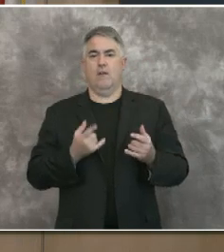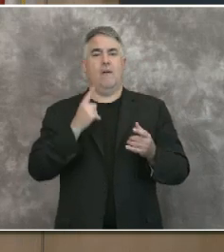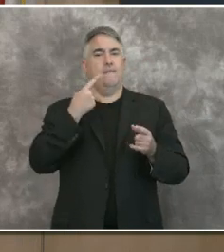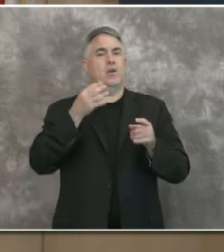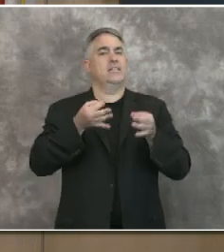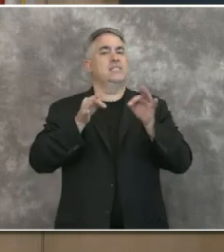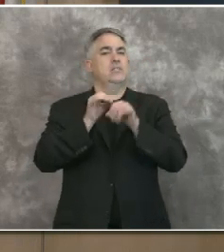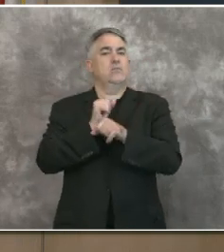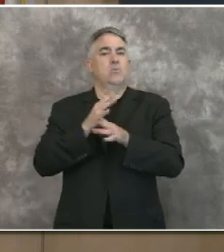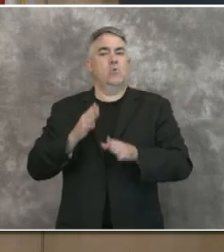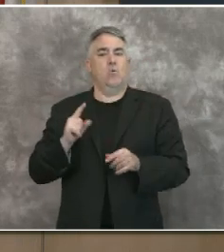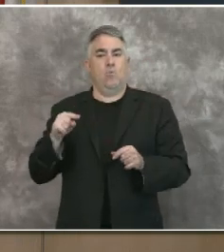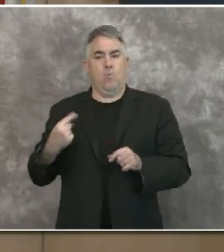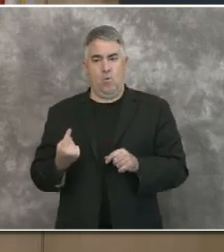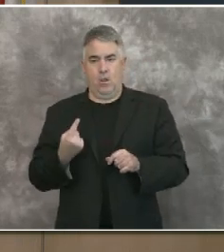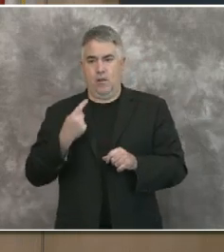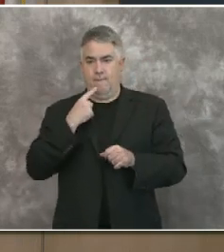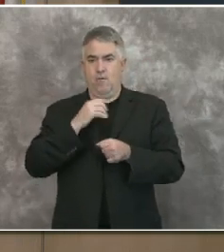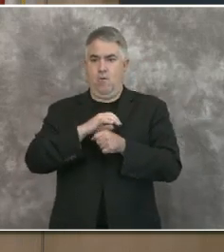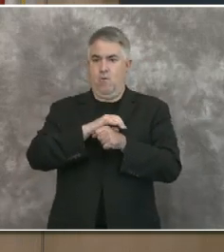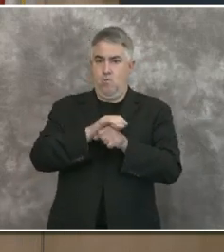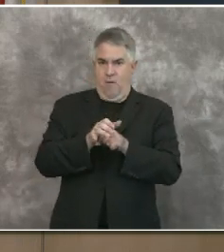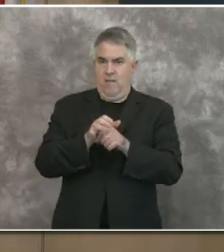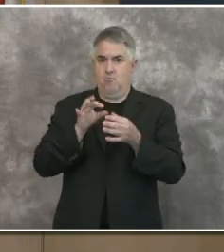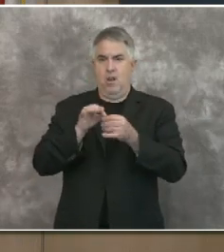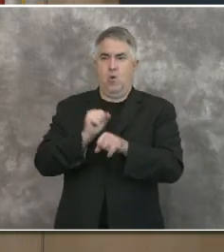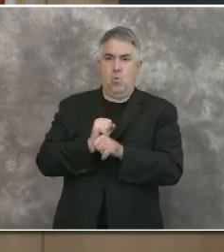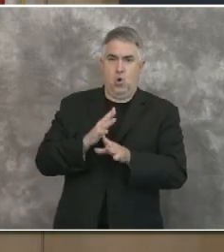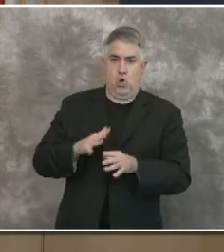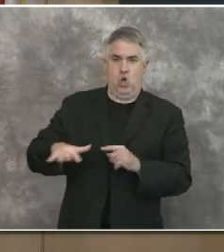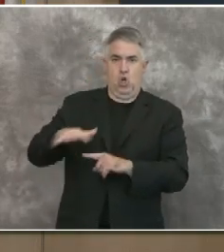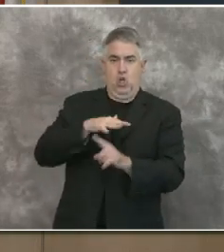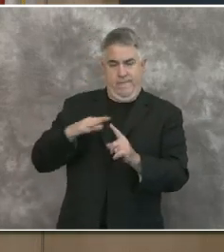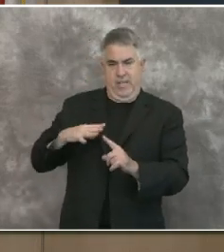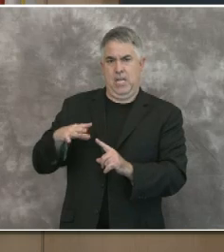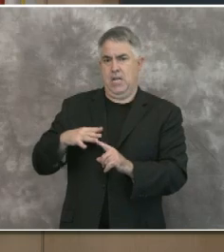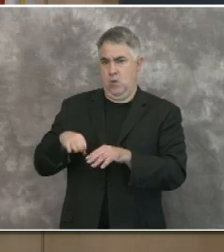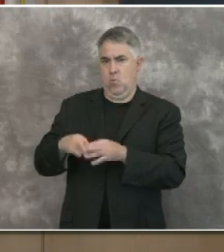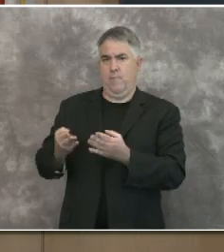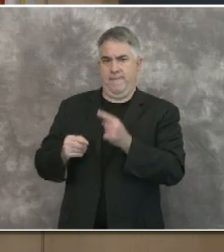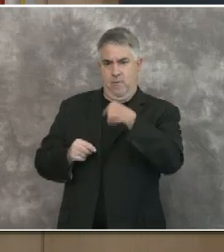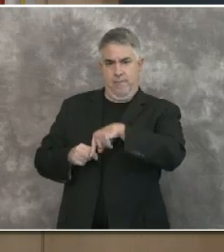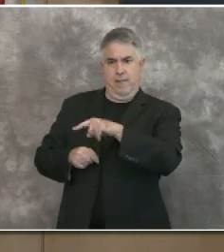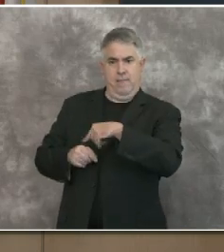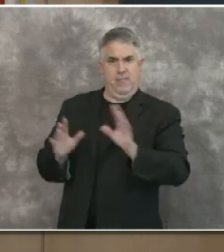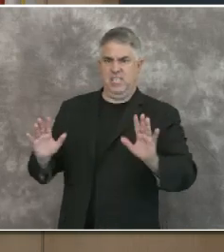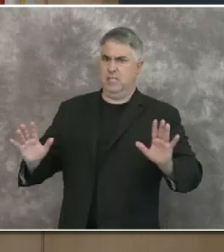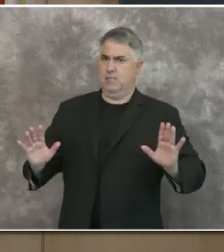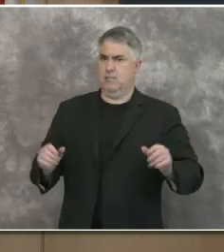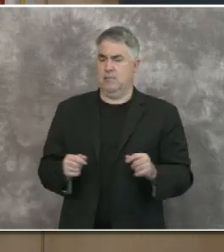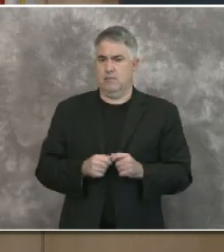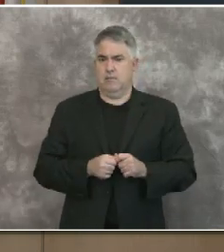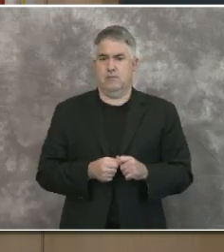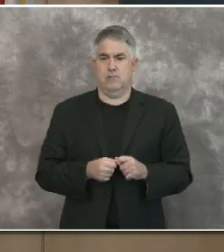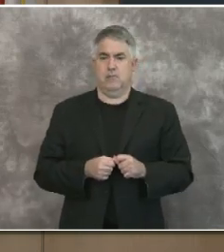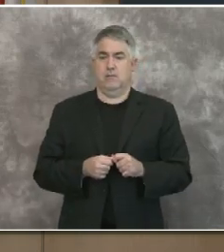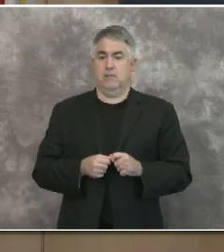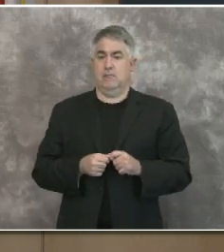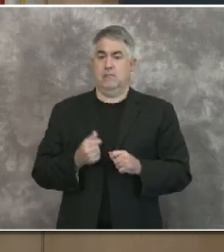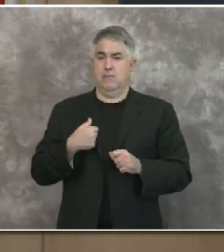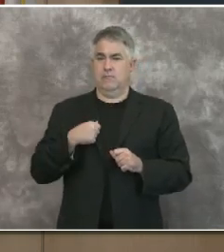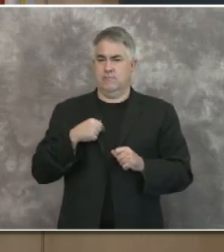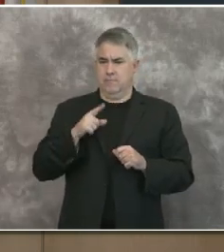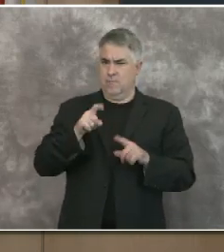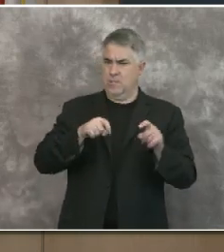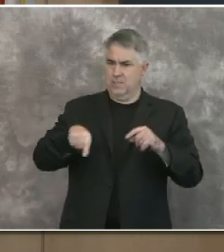or for COVID-related functions, but that is it. And so we ask and encourage the continued